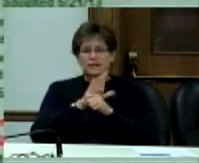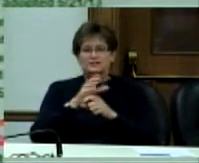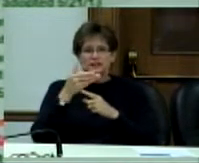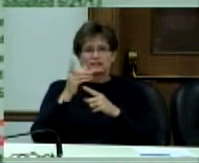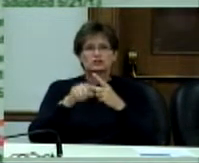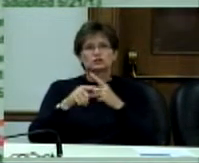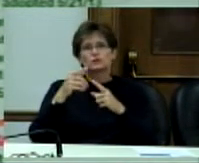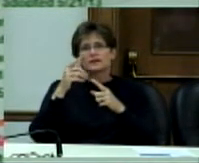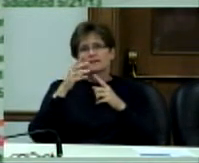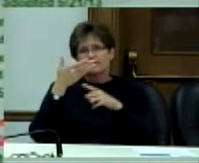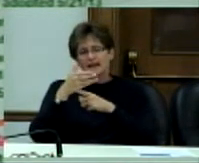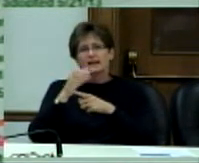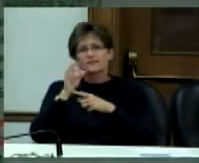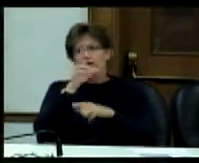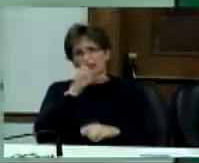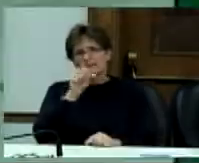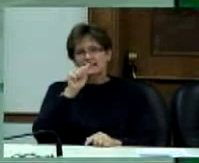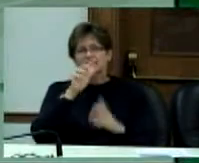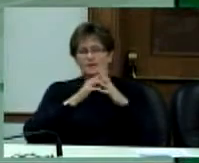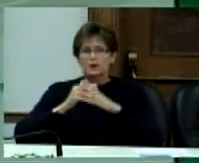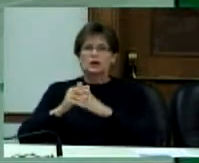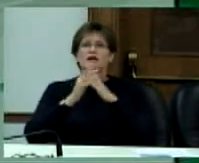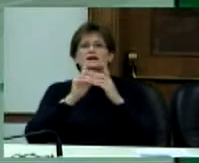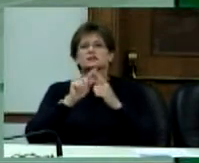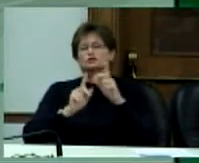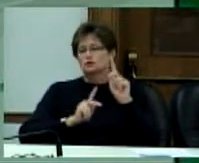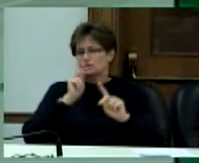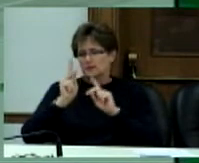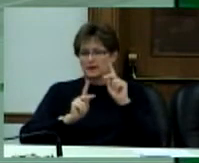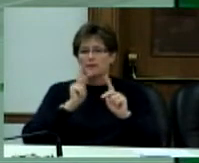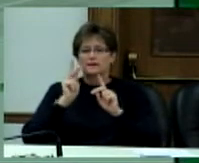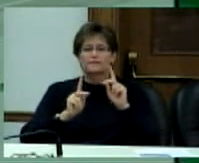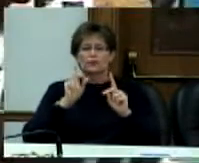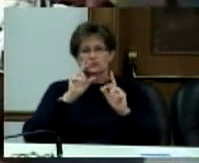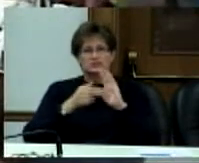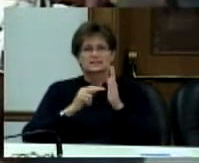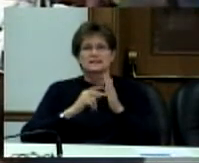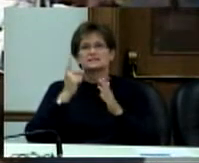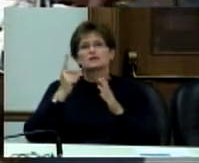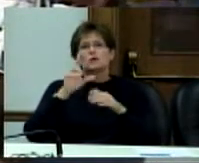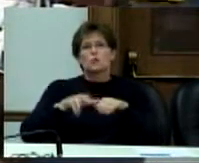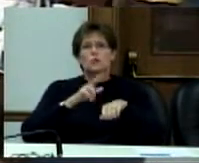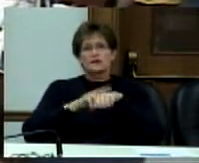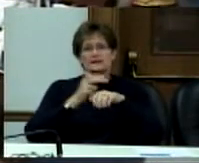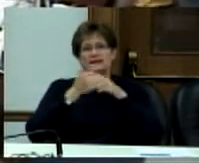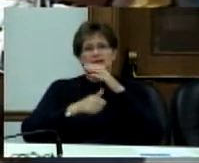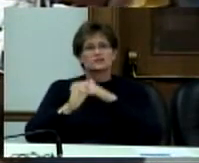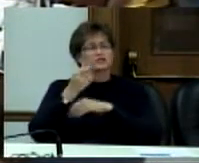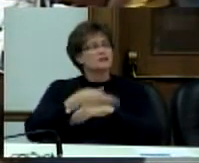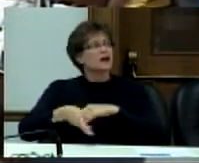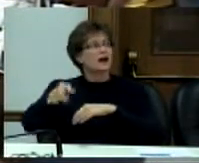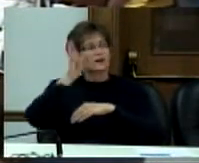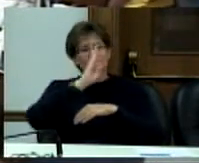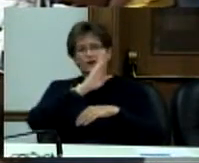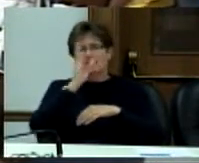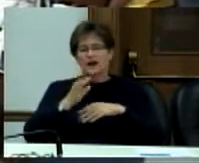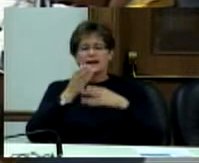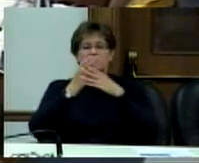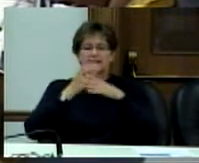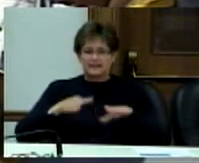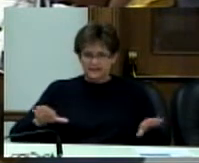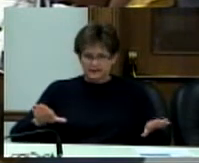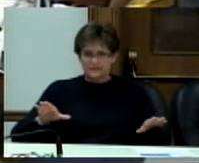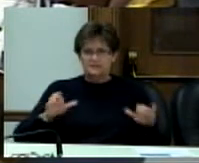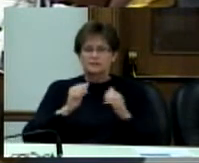I pledge allegiance to the flag of the United States of America and to the republic for which it stands, one